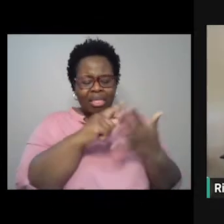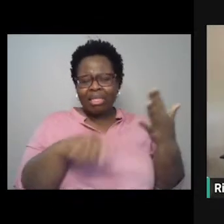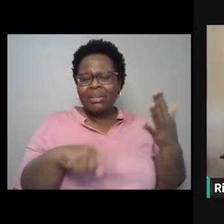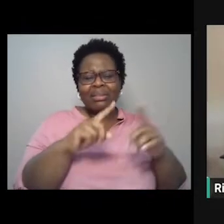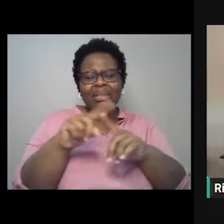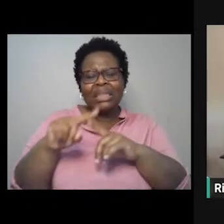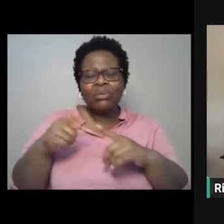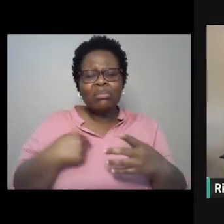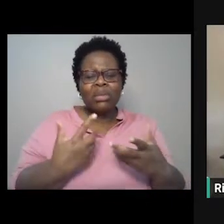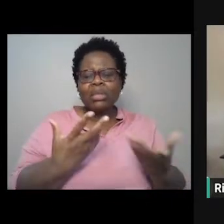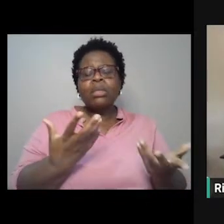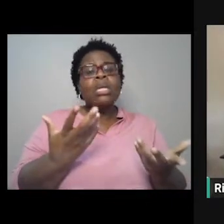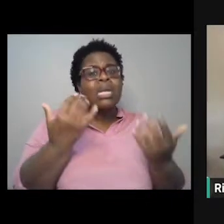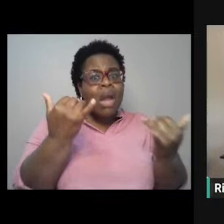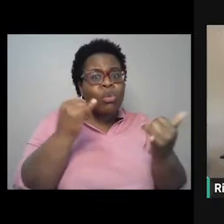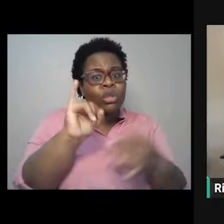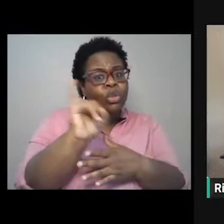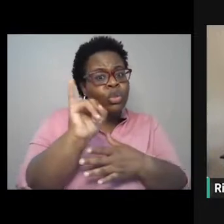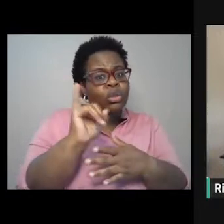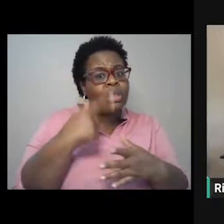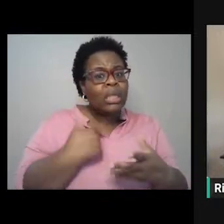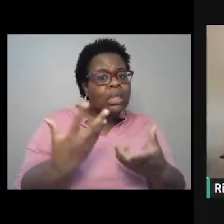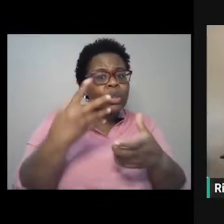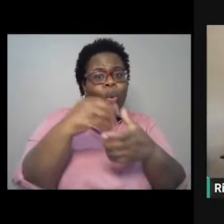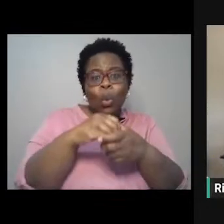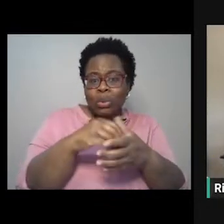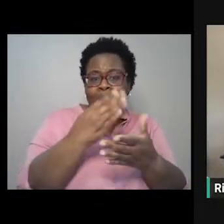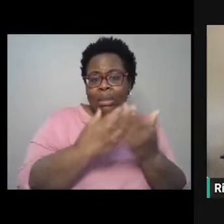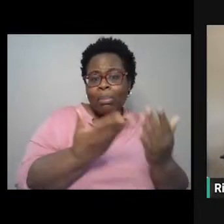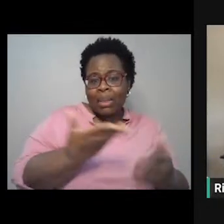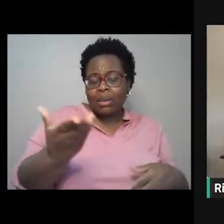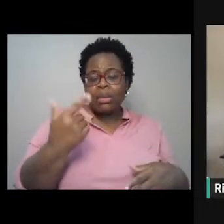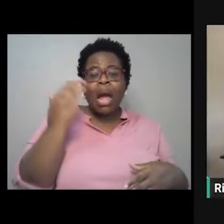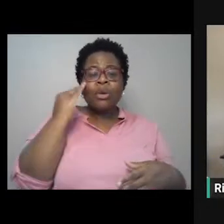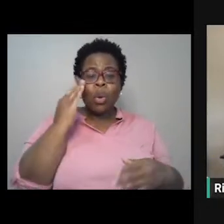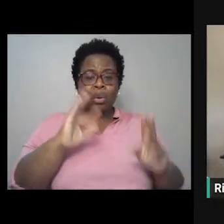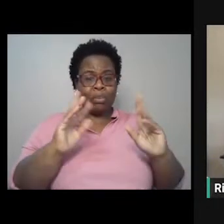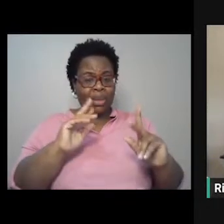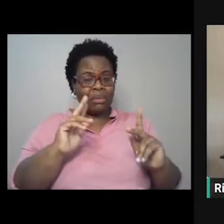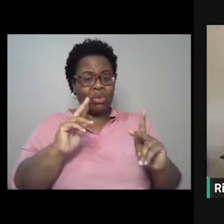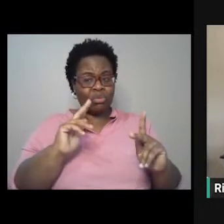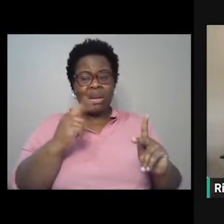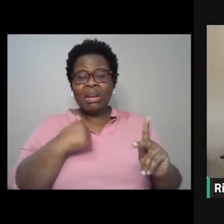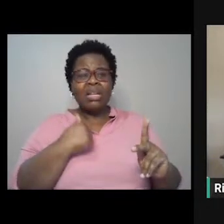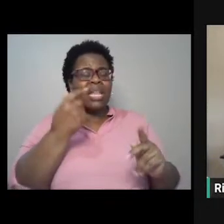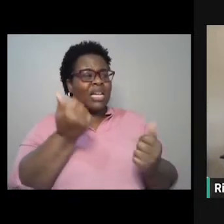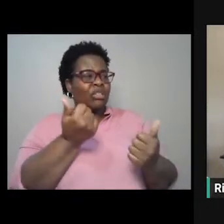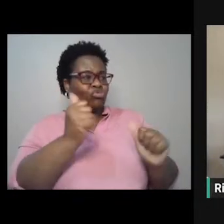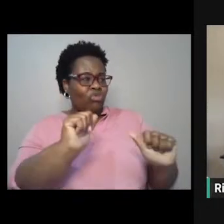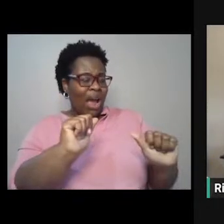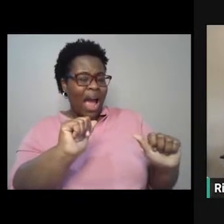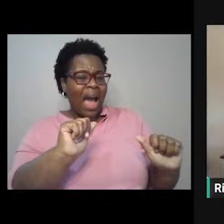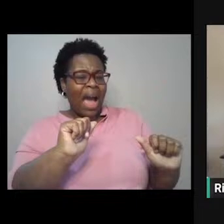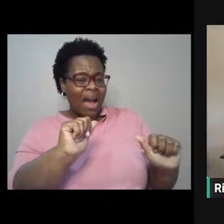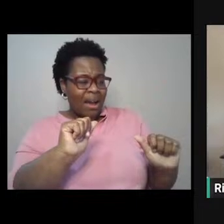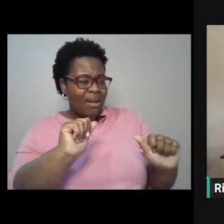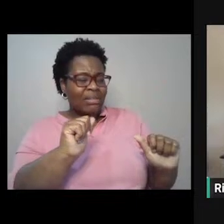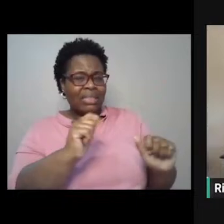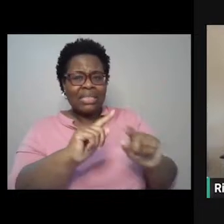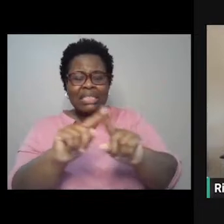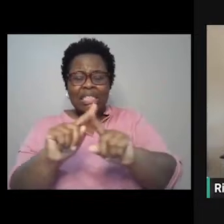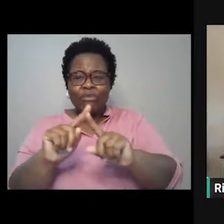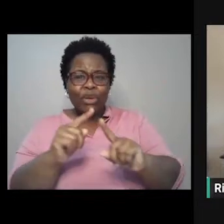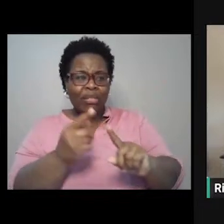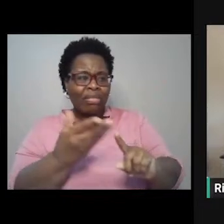practice. Now even insurance is including some of these things I know people now who these new